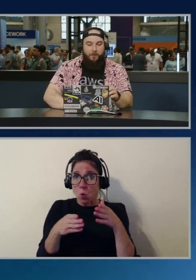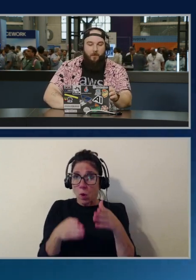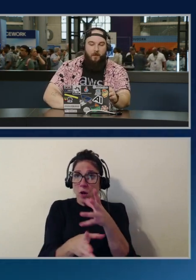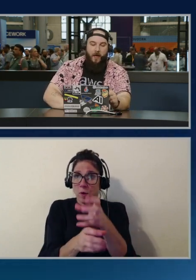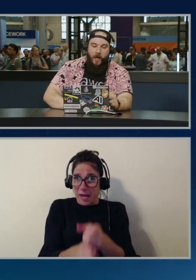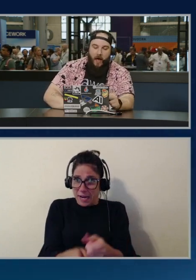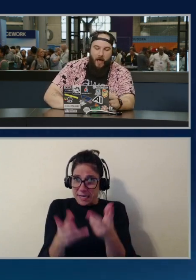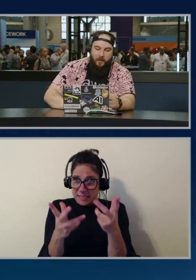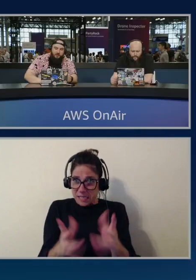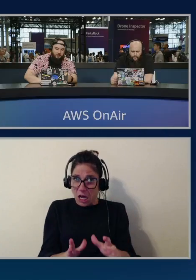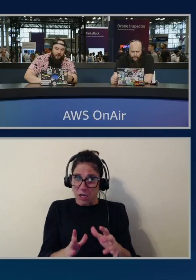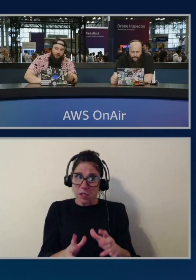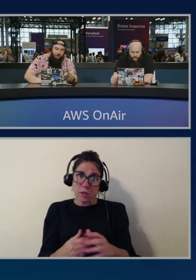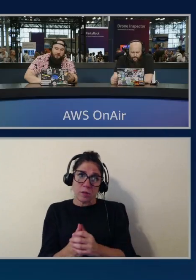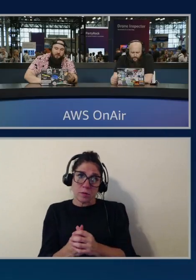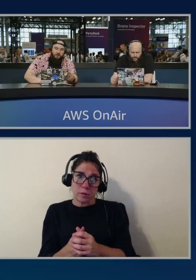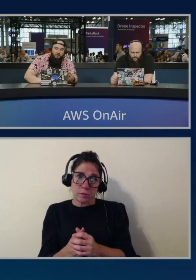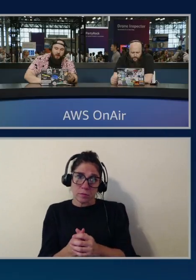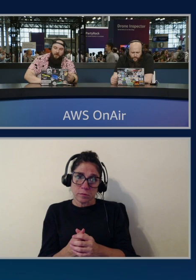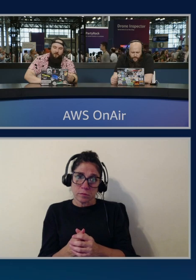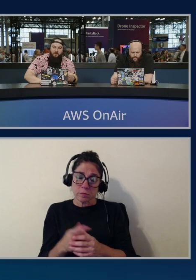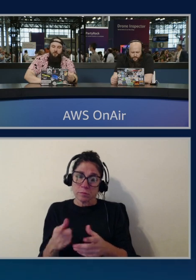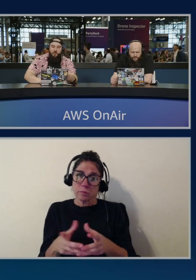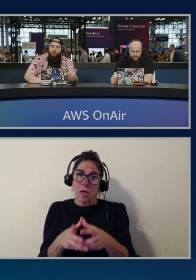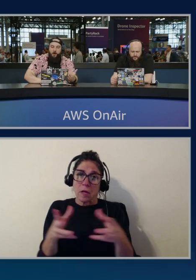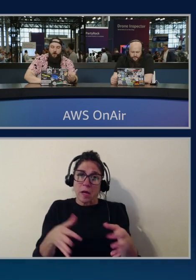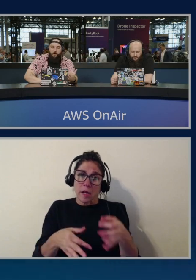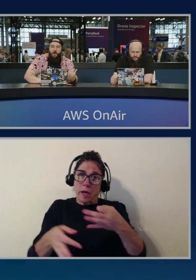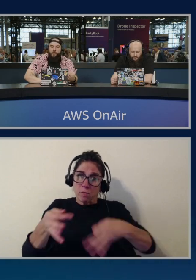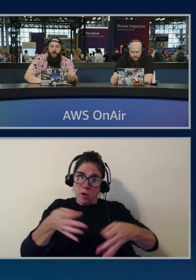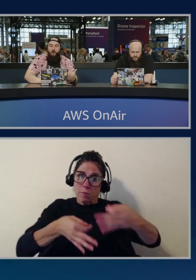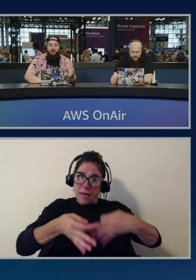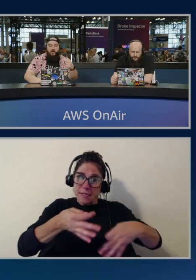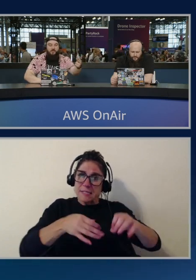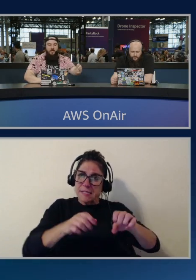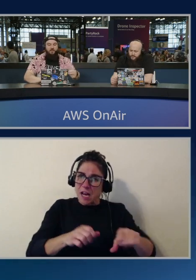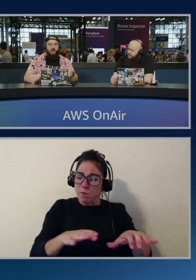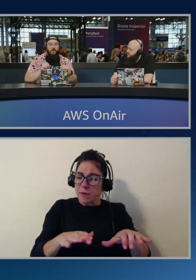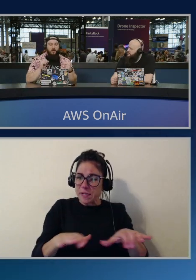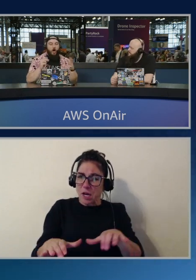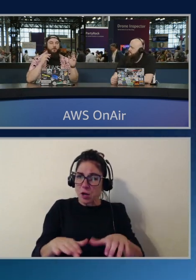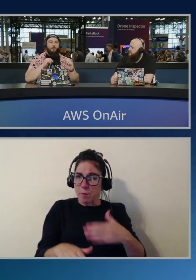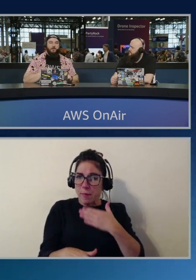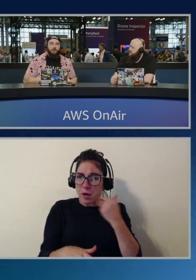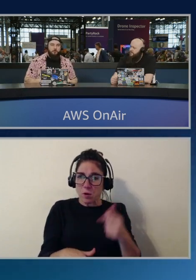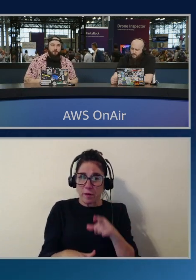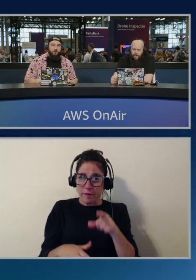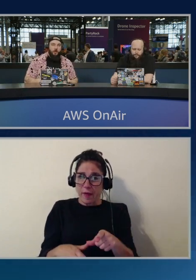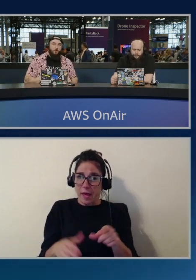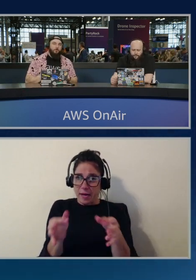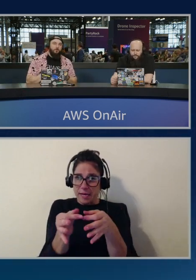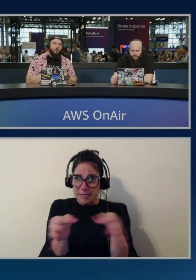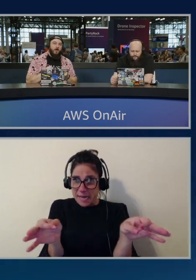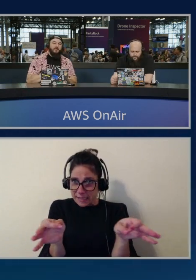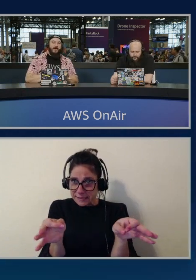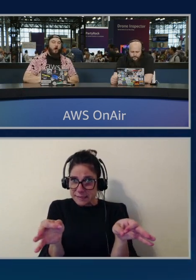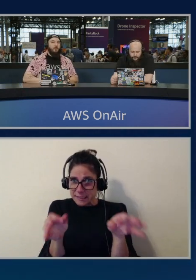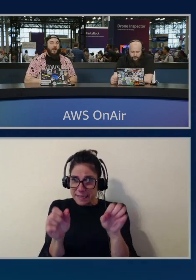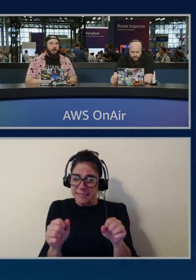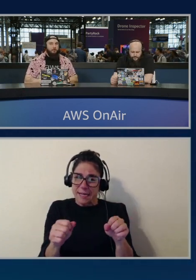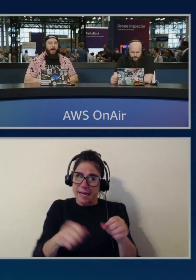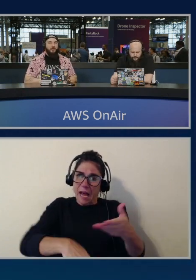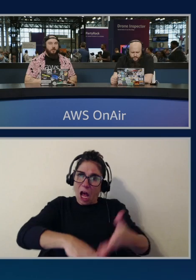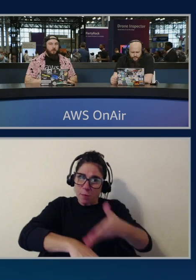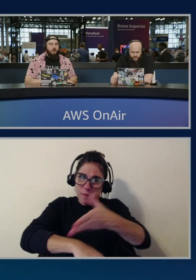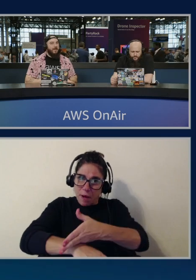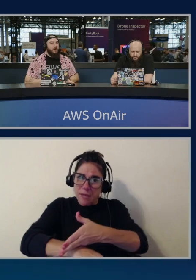Yeah. For example, there's a lot of replaces here. I think this can be done better, right? I could even take this text and say, optimize it. Yeah. So it's not